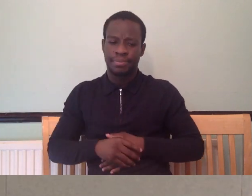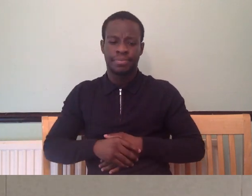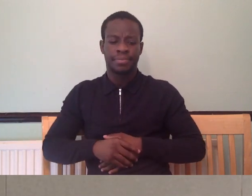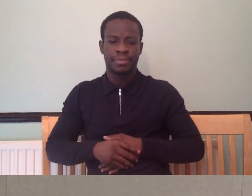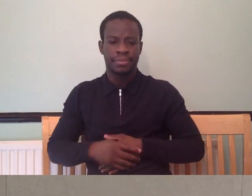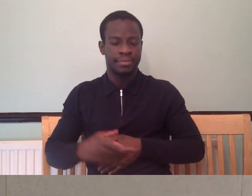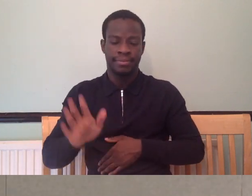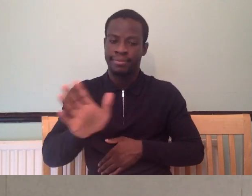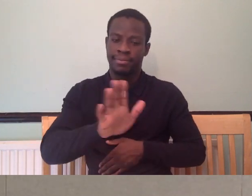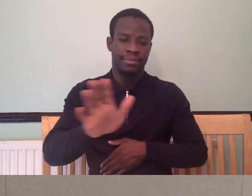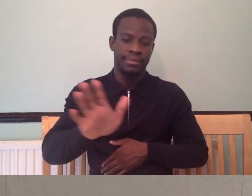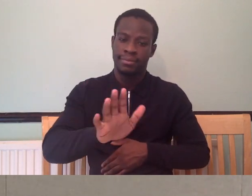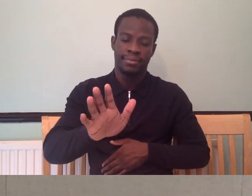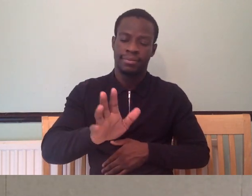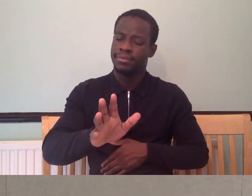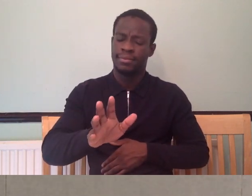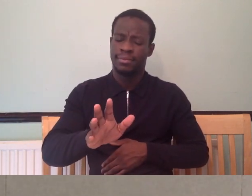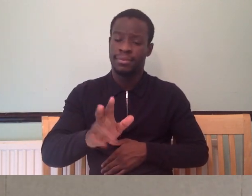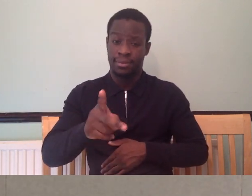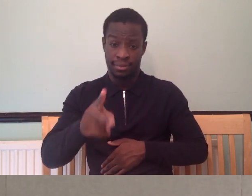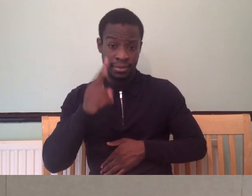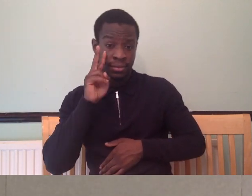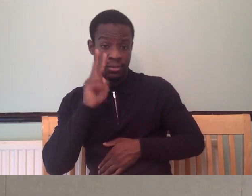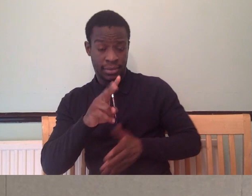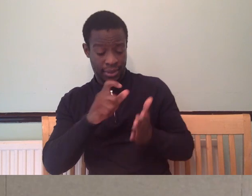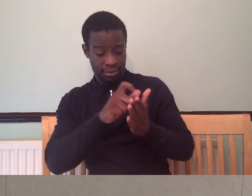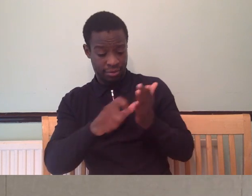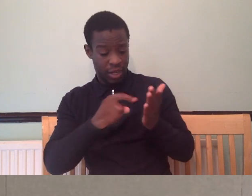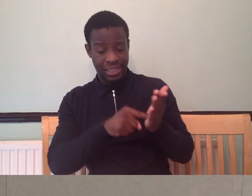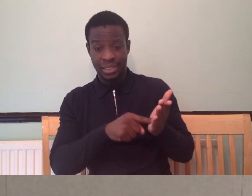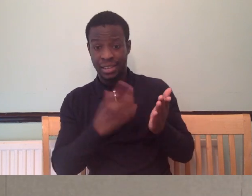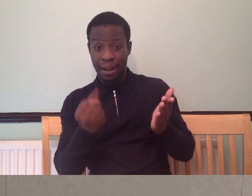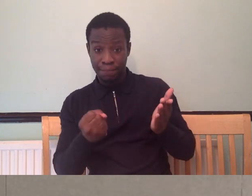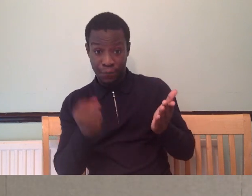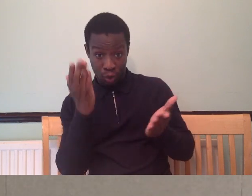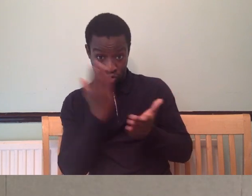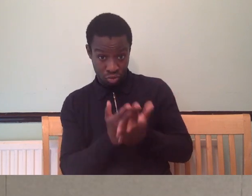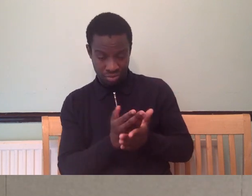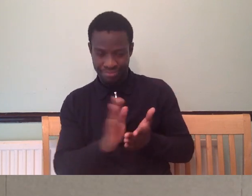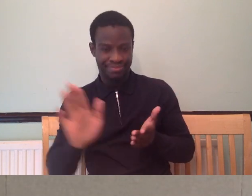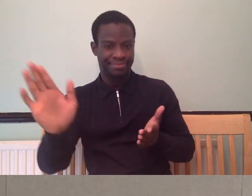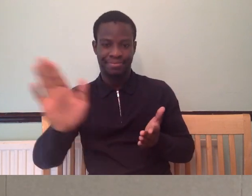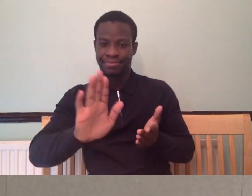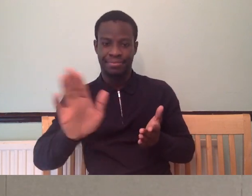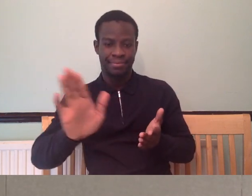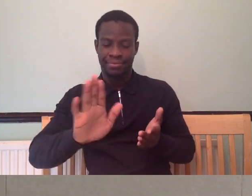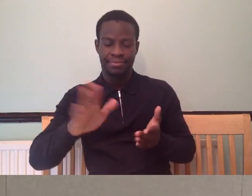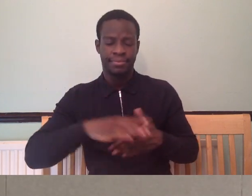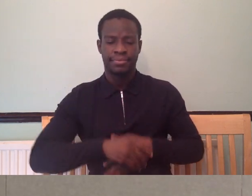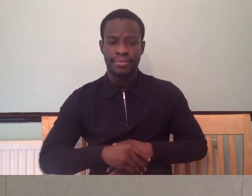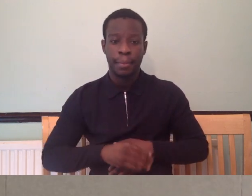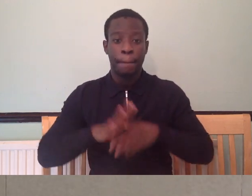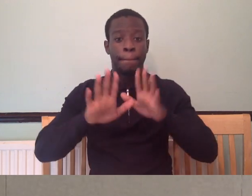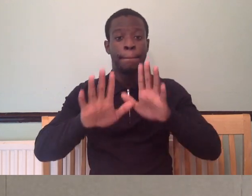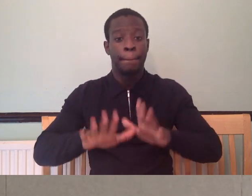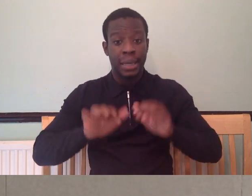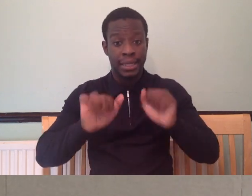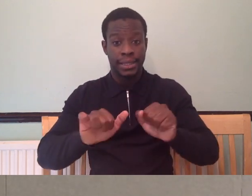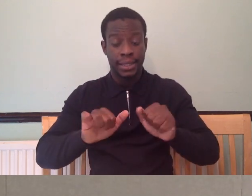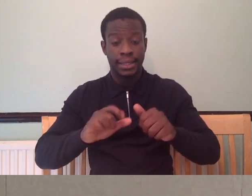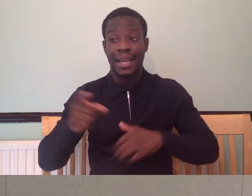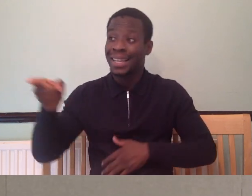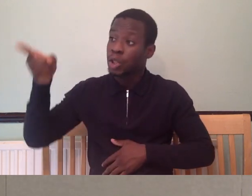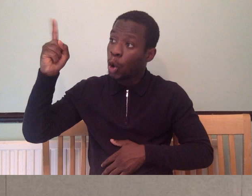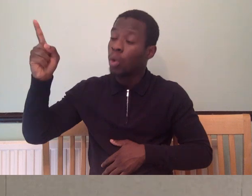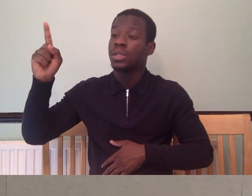That's not what we see in the verses that we've read this morning. Hey folks, blessing